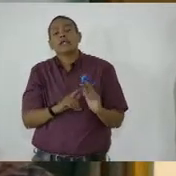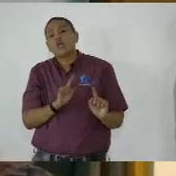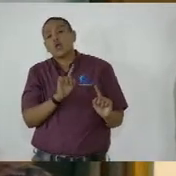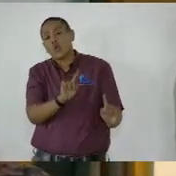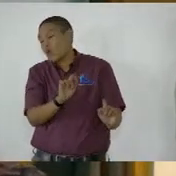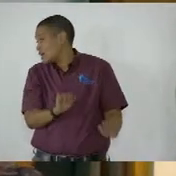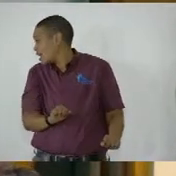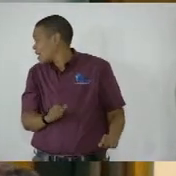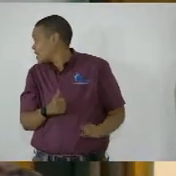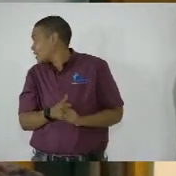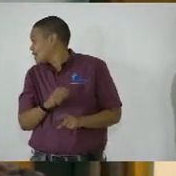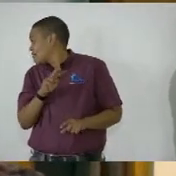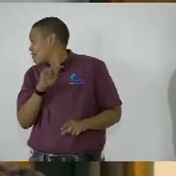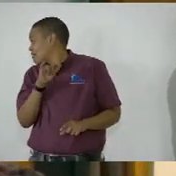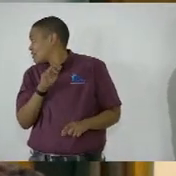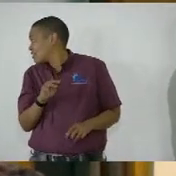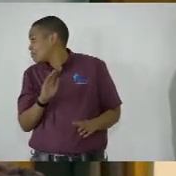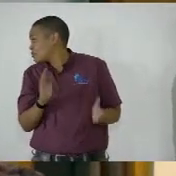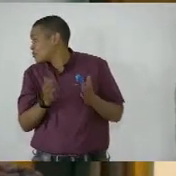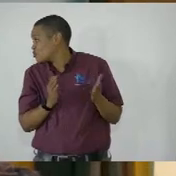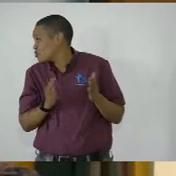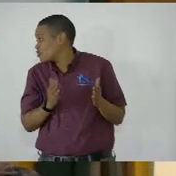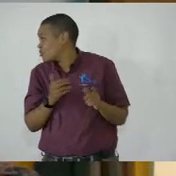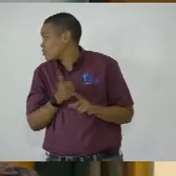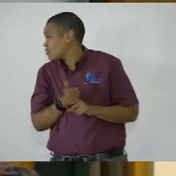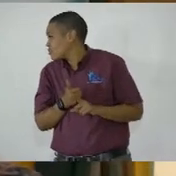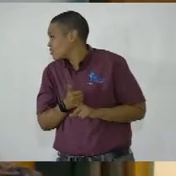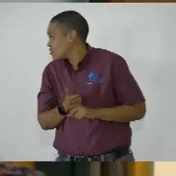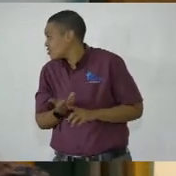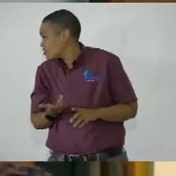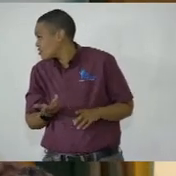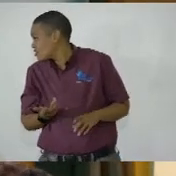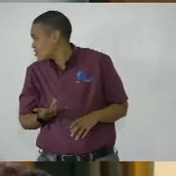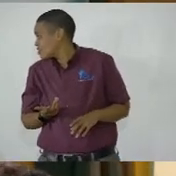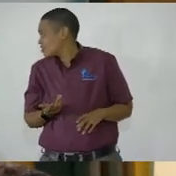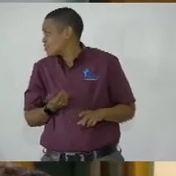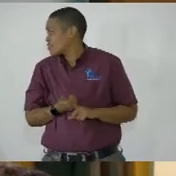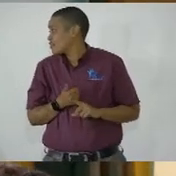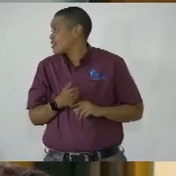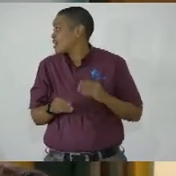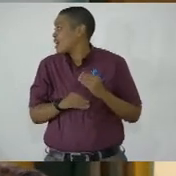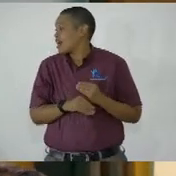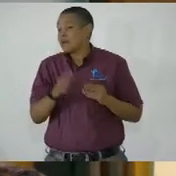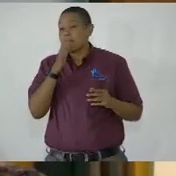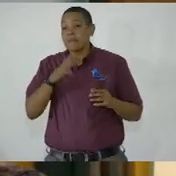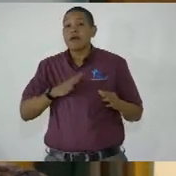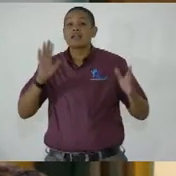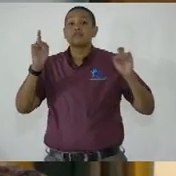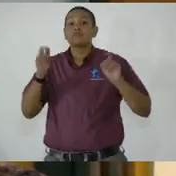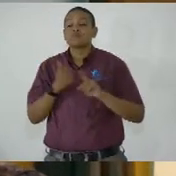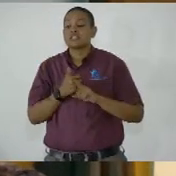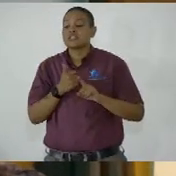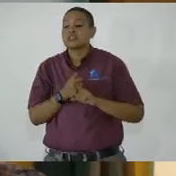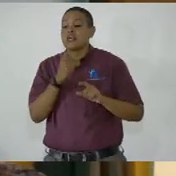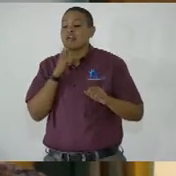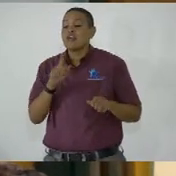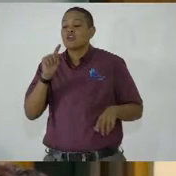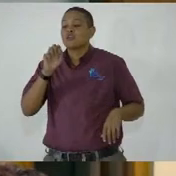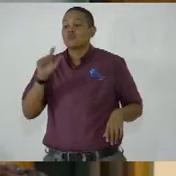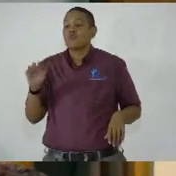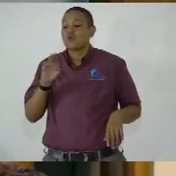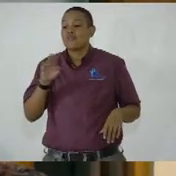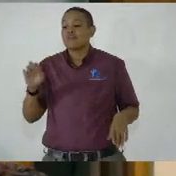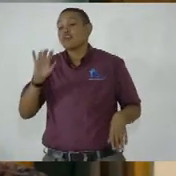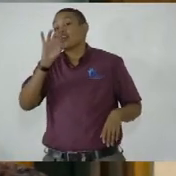the victim service offices, or the DRF, or, Madam Speaker, call toll-free